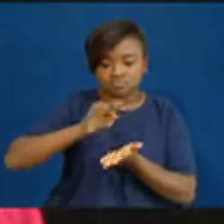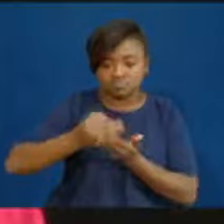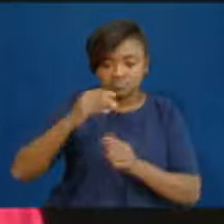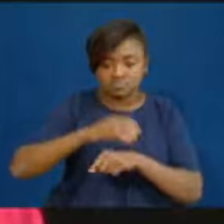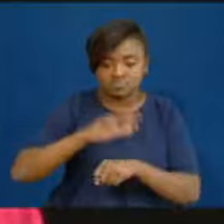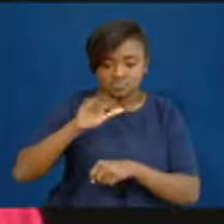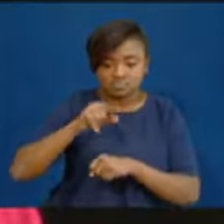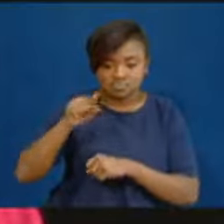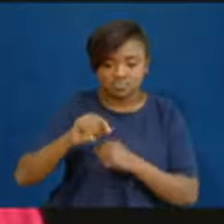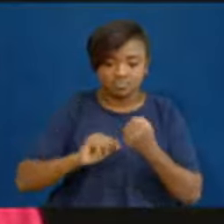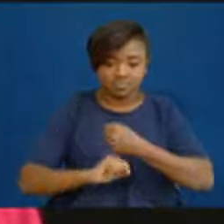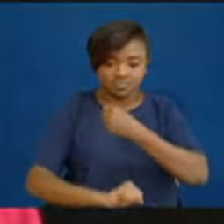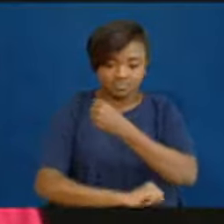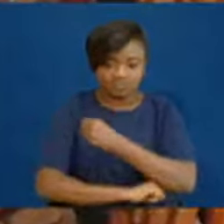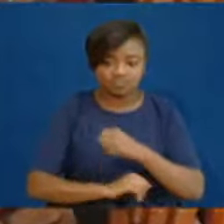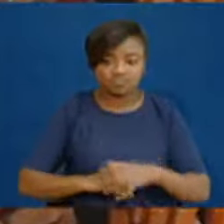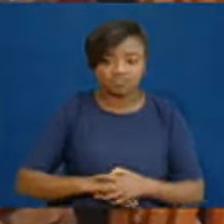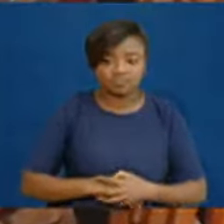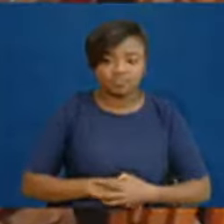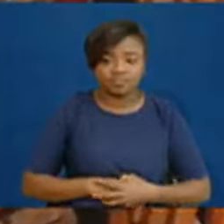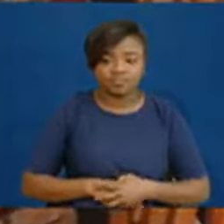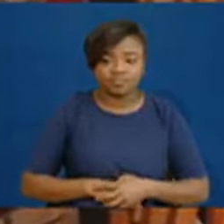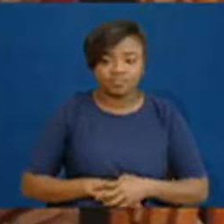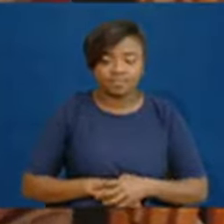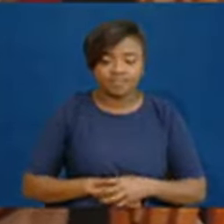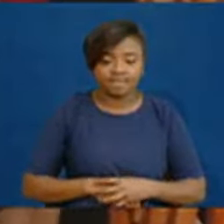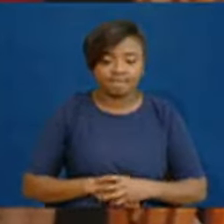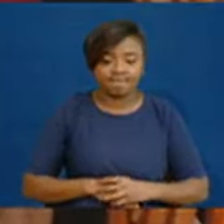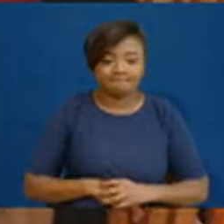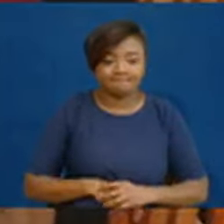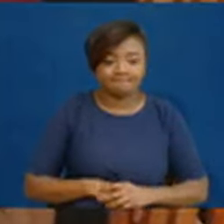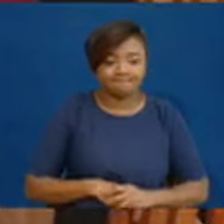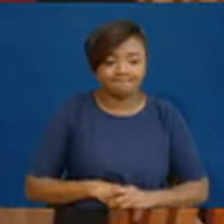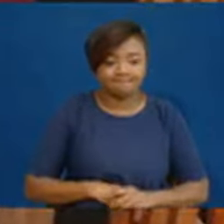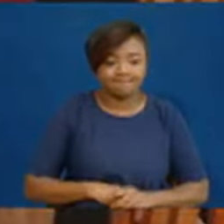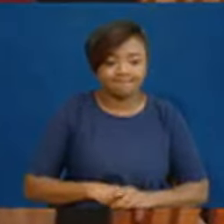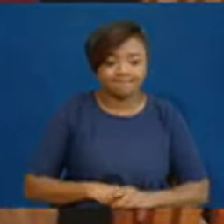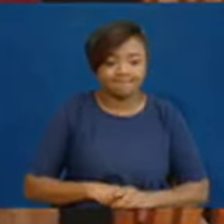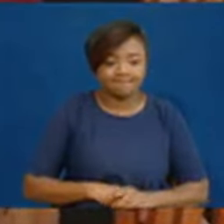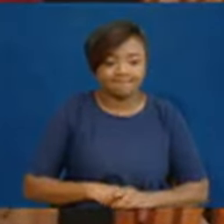foundation. Kamau Mwangi, Citizen TV, Mukurwe-ini, Nyeri County.